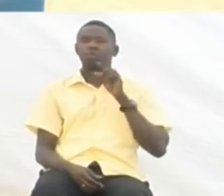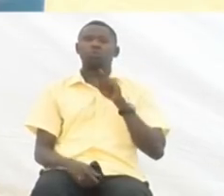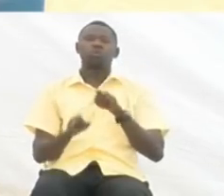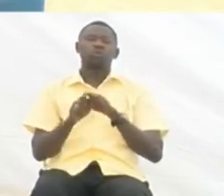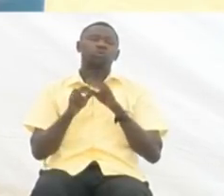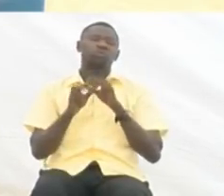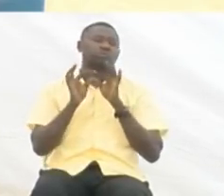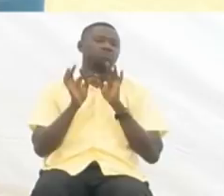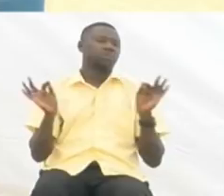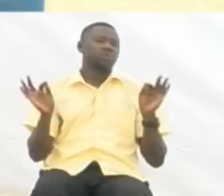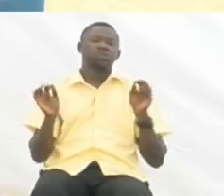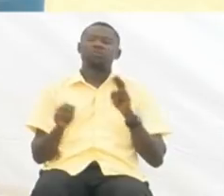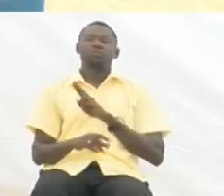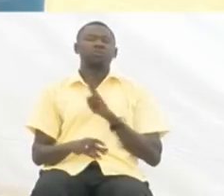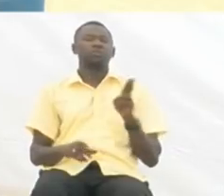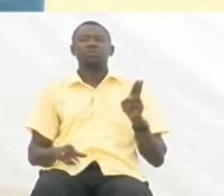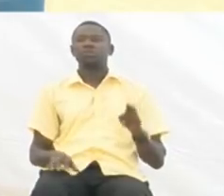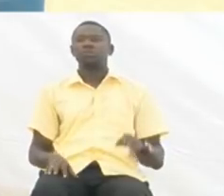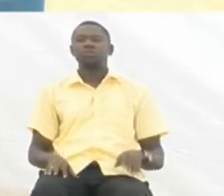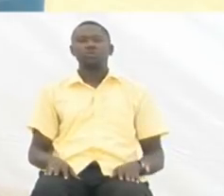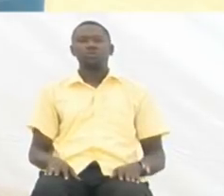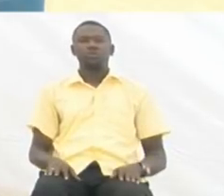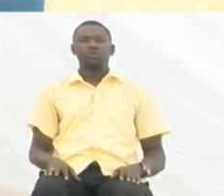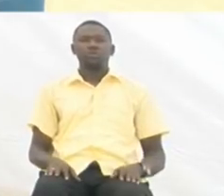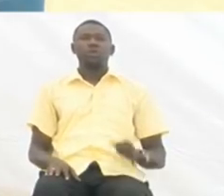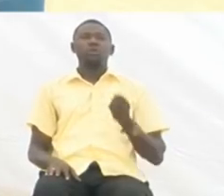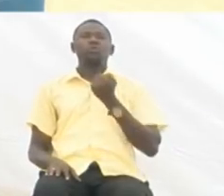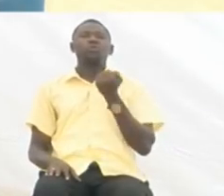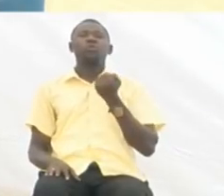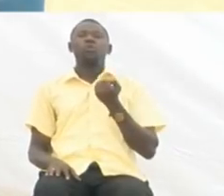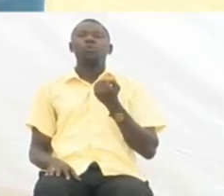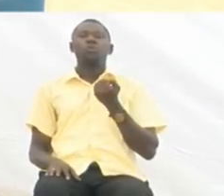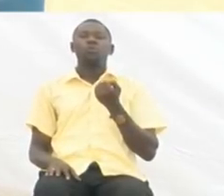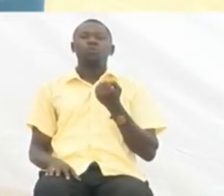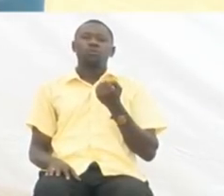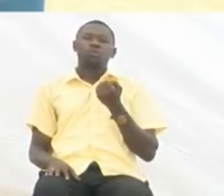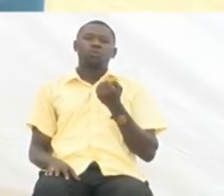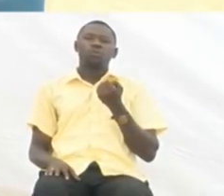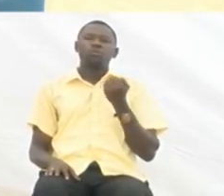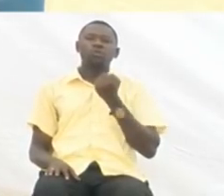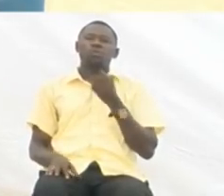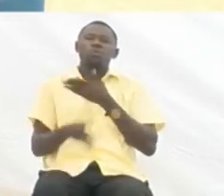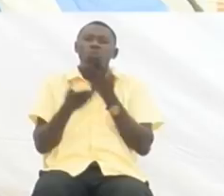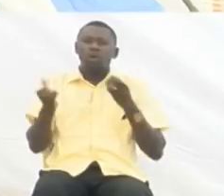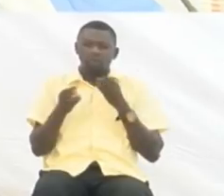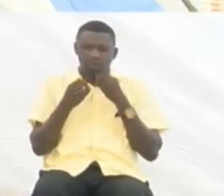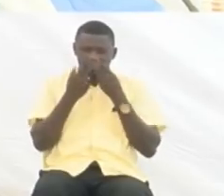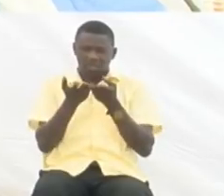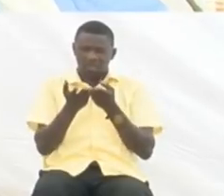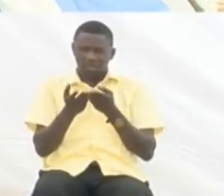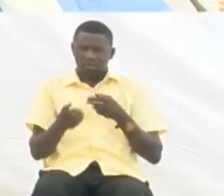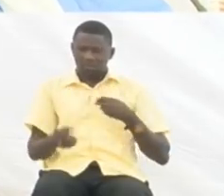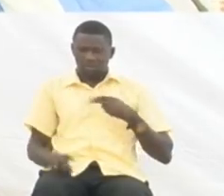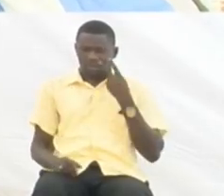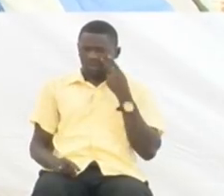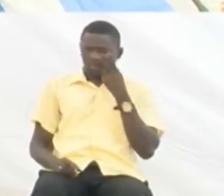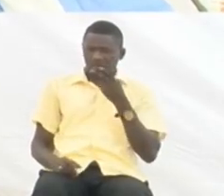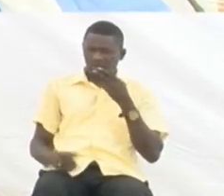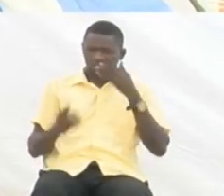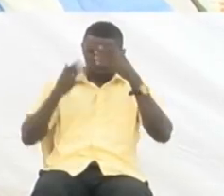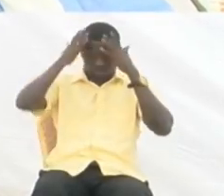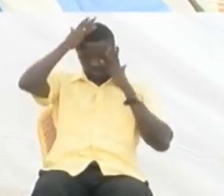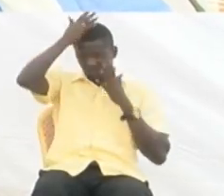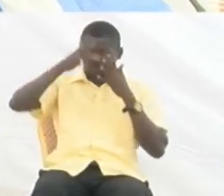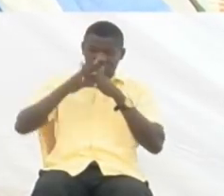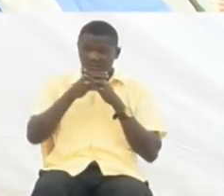They have not arrived in this village peacefully. Why did I say this? I saw soldiers amongst